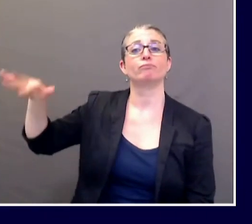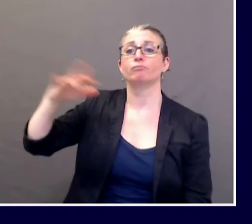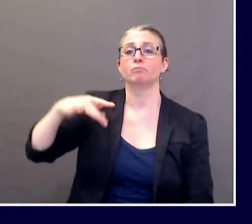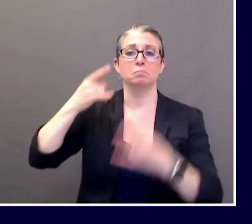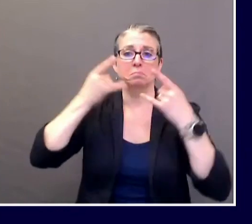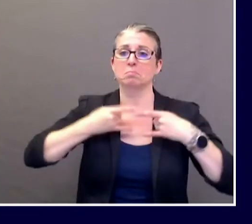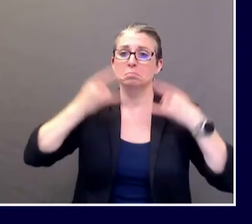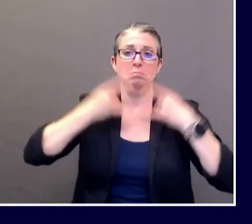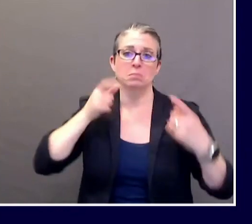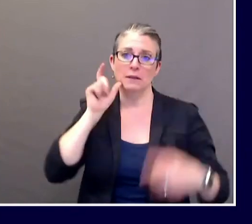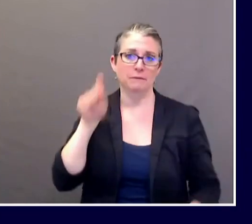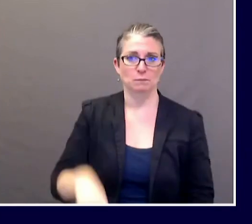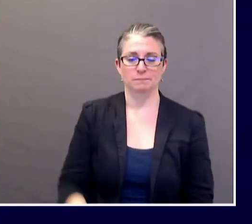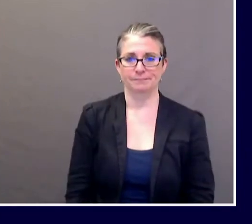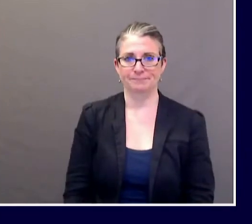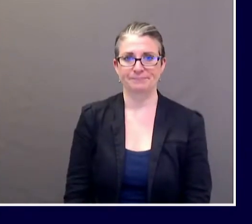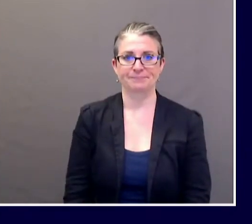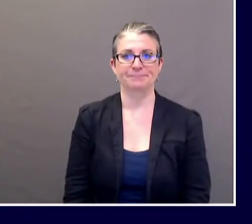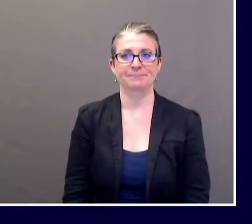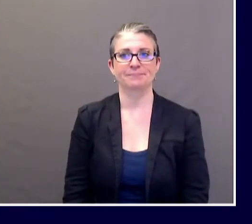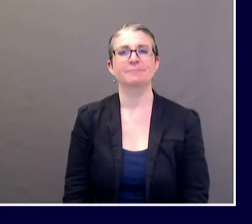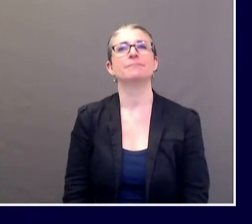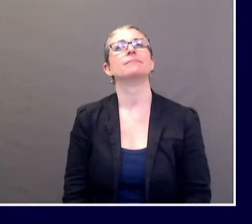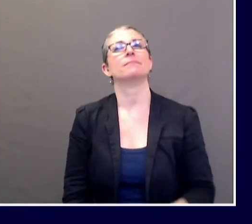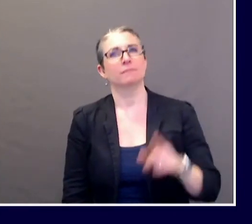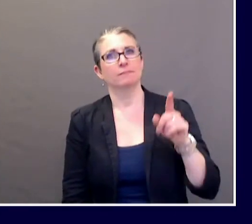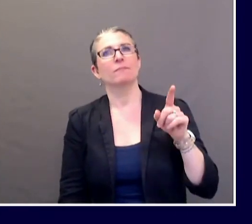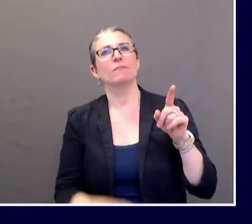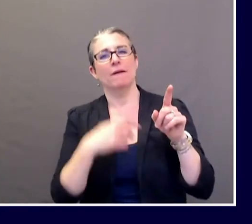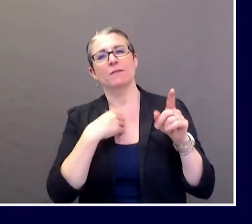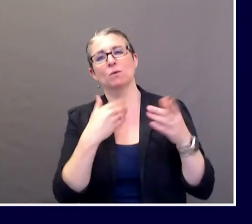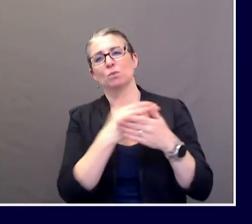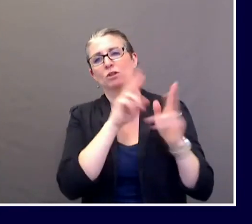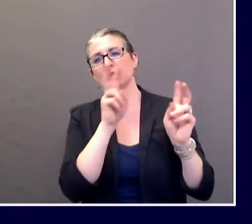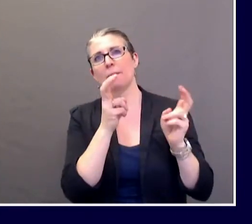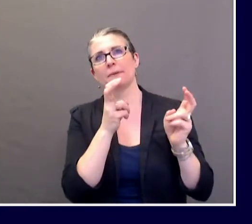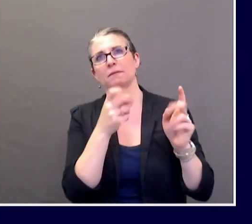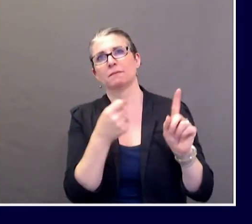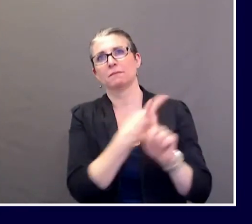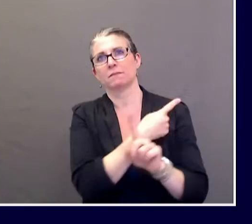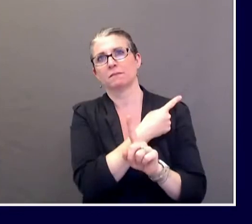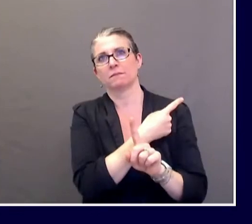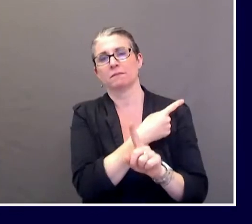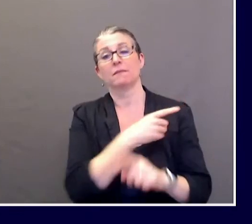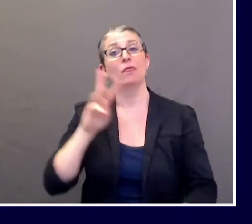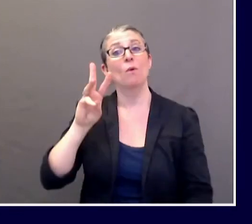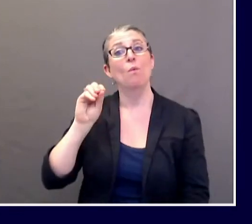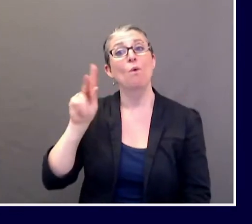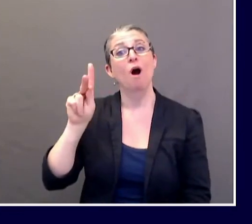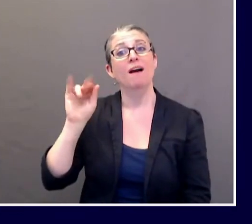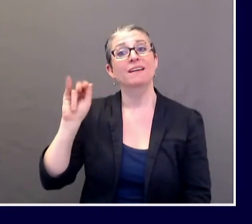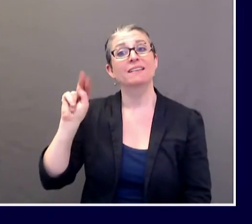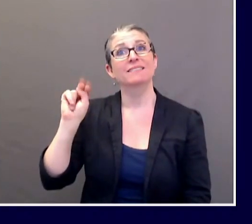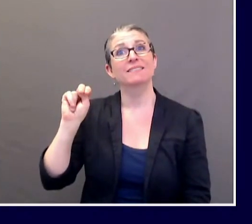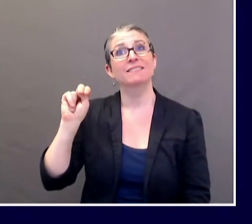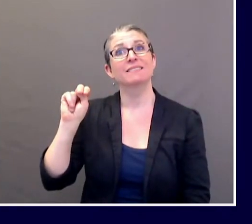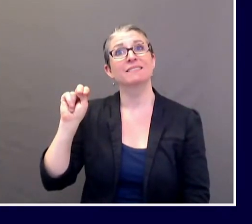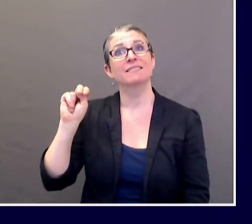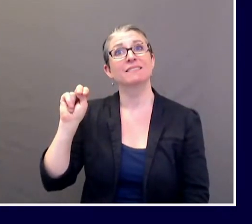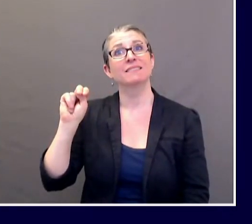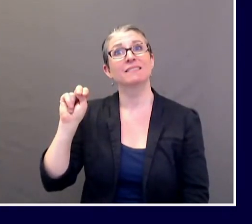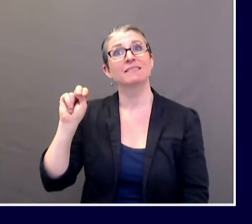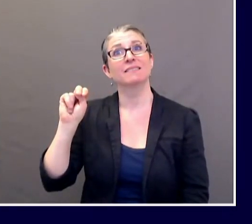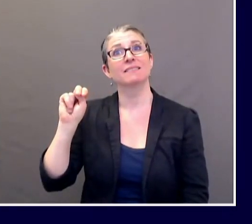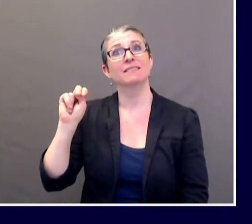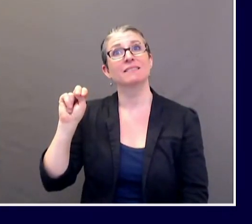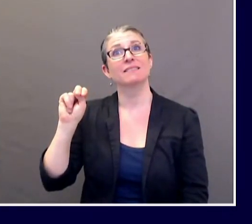as far as vaccinating the remainder of Maine's population? And I guess it's kind of a second part of that question is the fact that we're now seeing more of